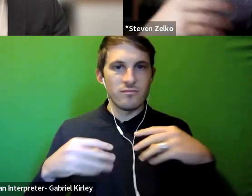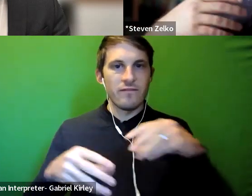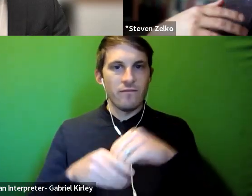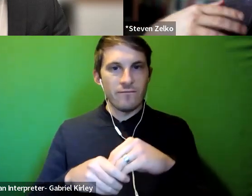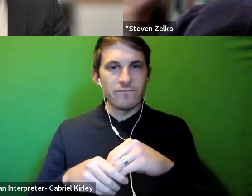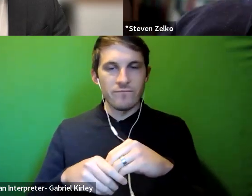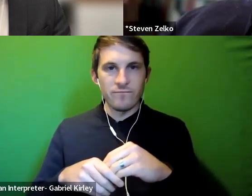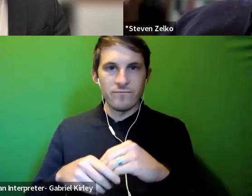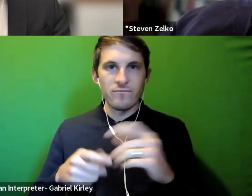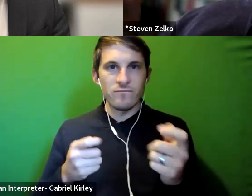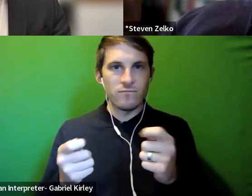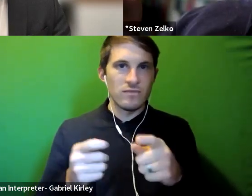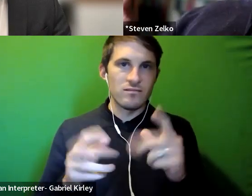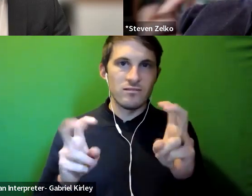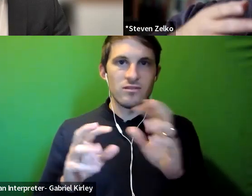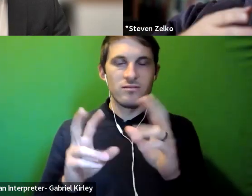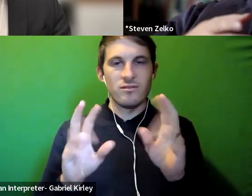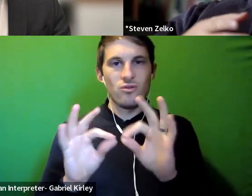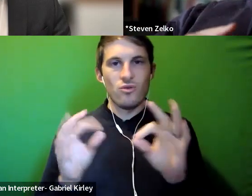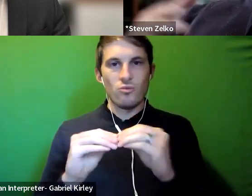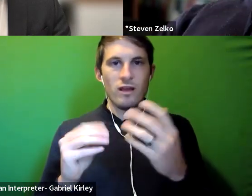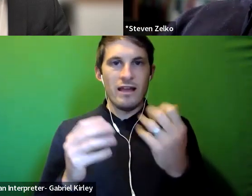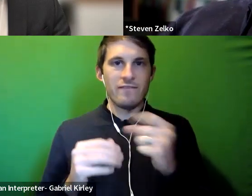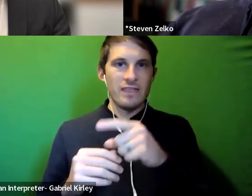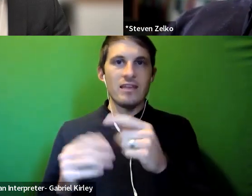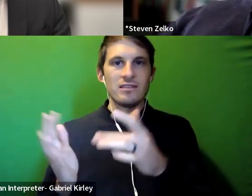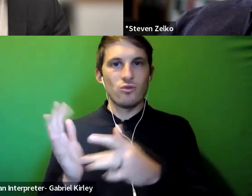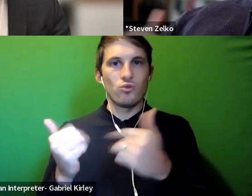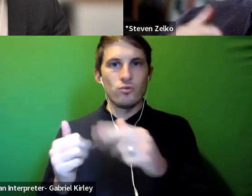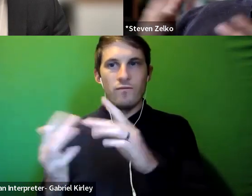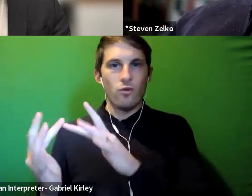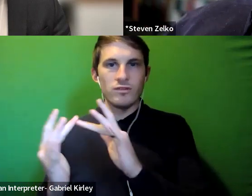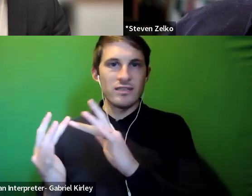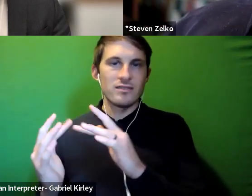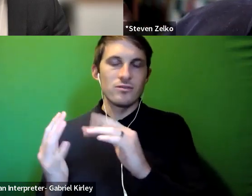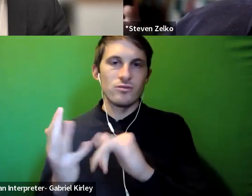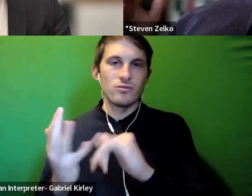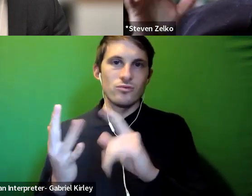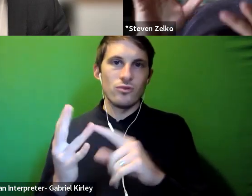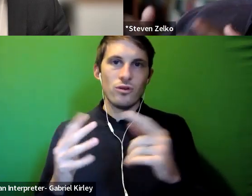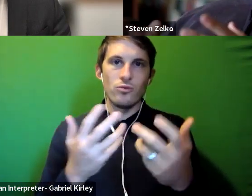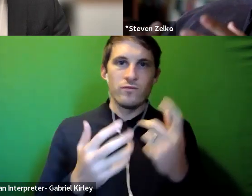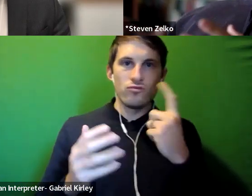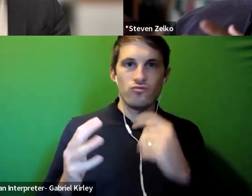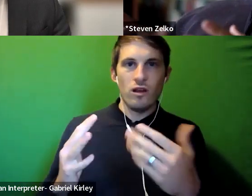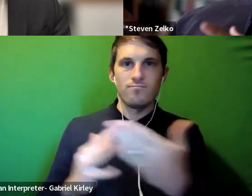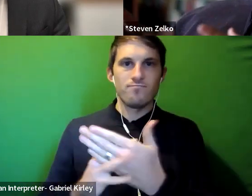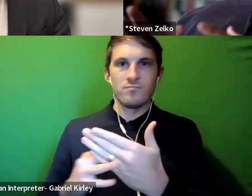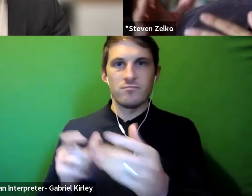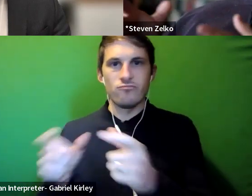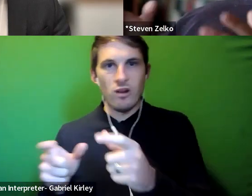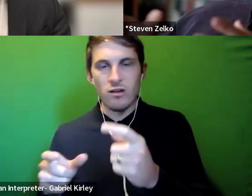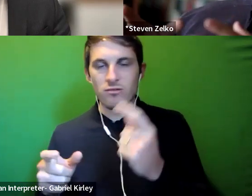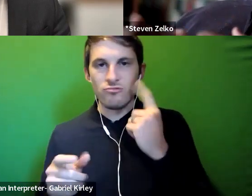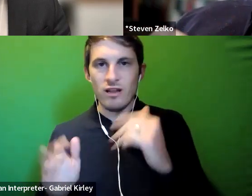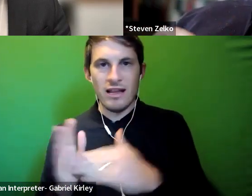That to me is it's the non-negotiable anymore. It's there. We might as well be engaged with it and get out of their way, which is what a lot of this comes. This is what